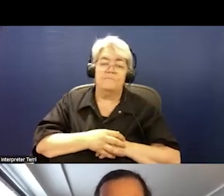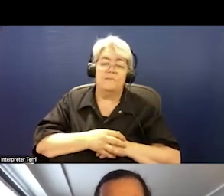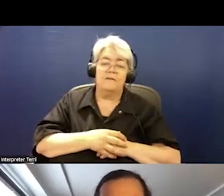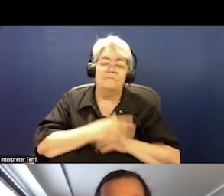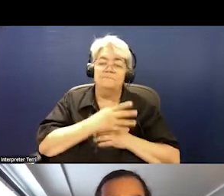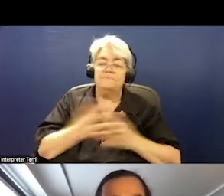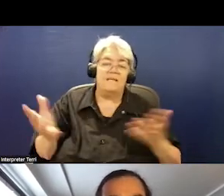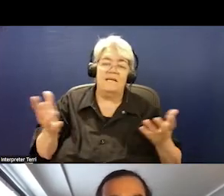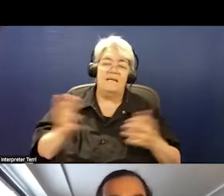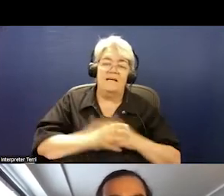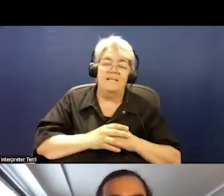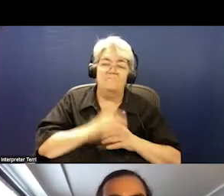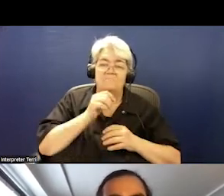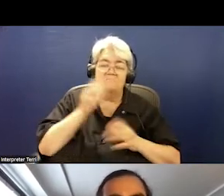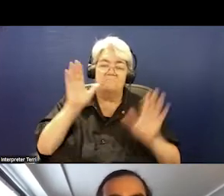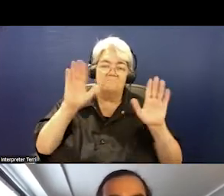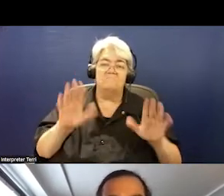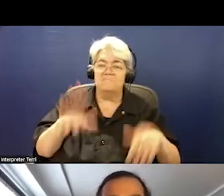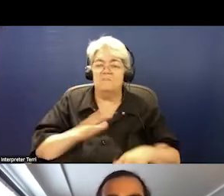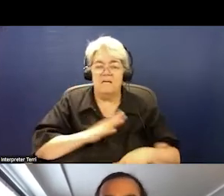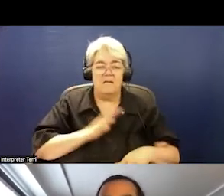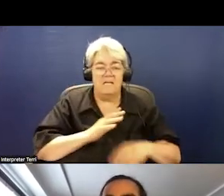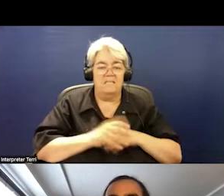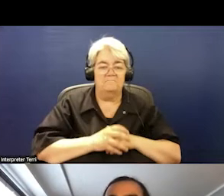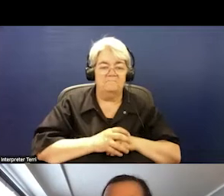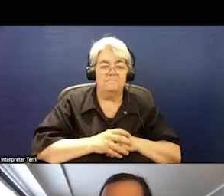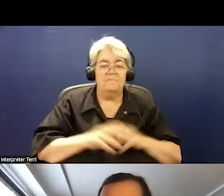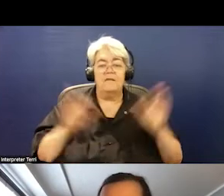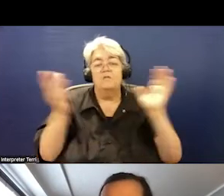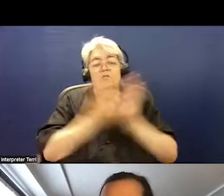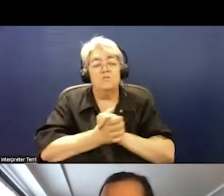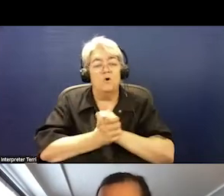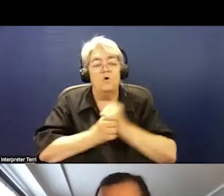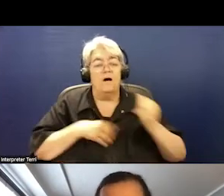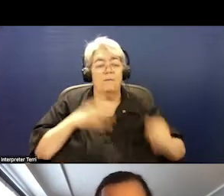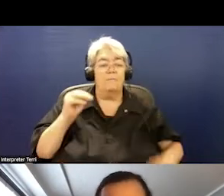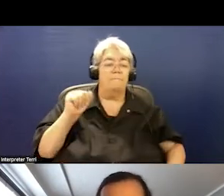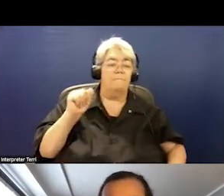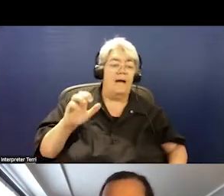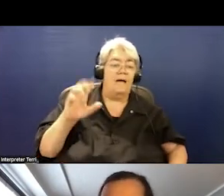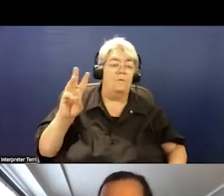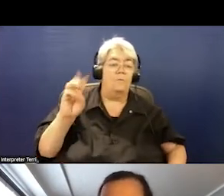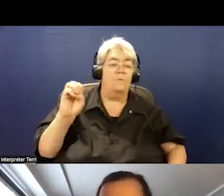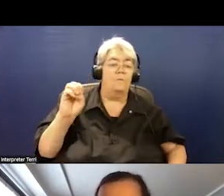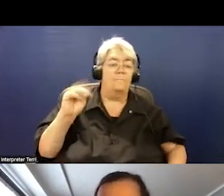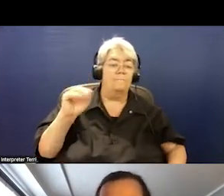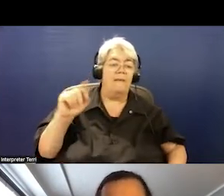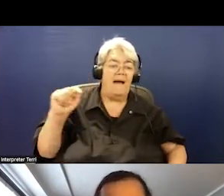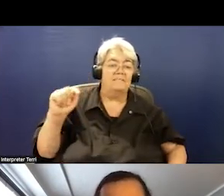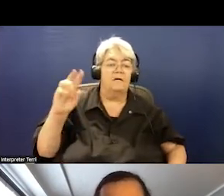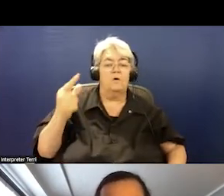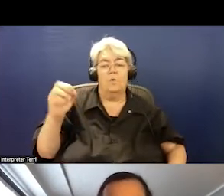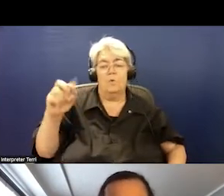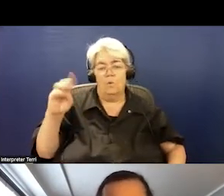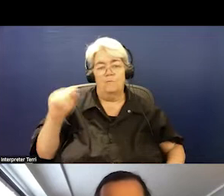no worries about that. So again, I'm Matt Goldman. I'm the medical director for crisis services for the County of